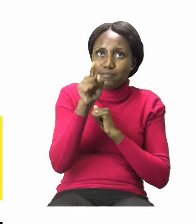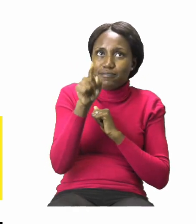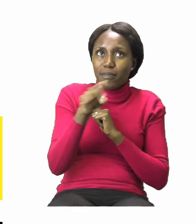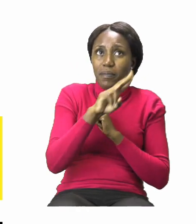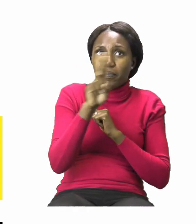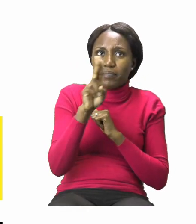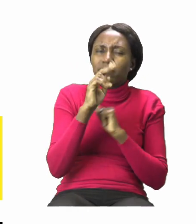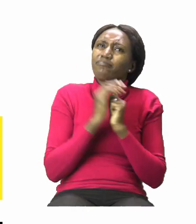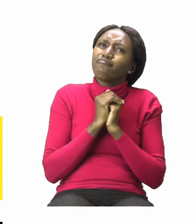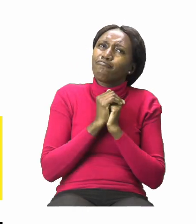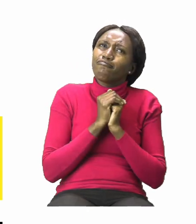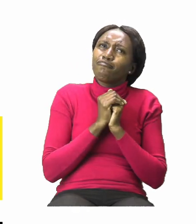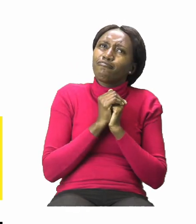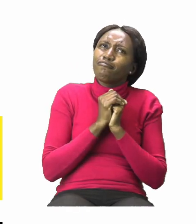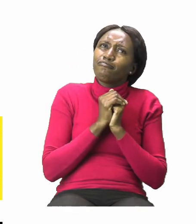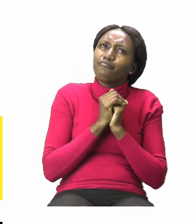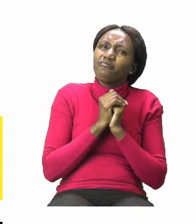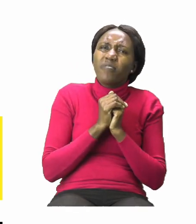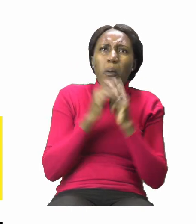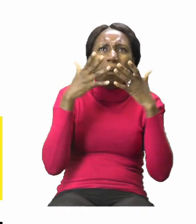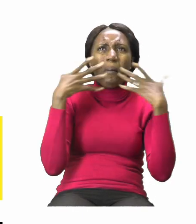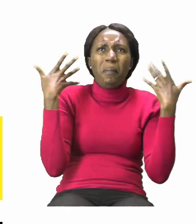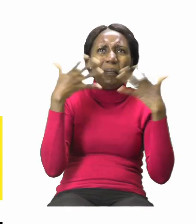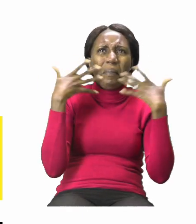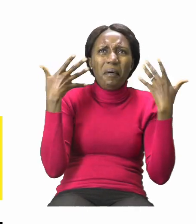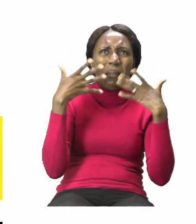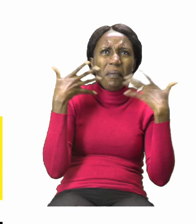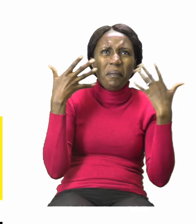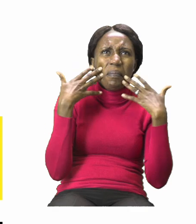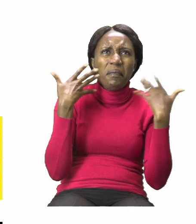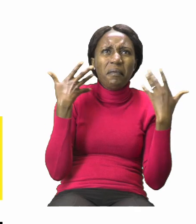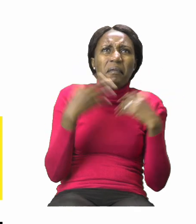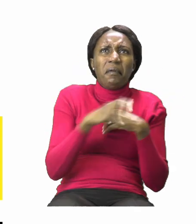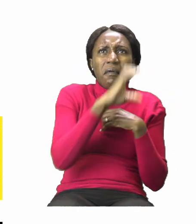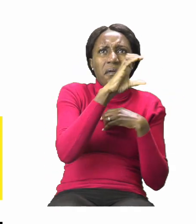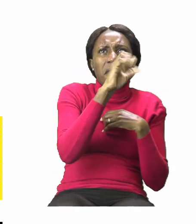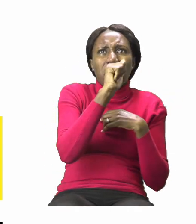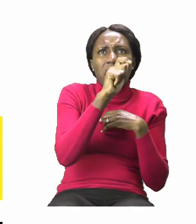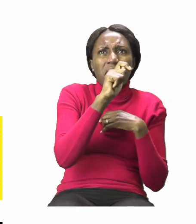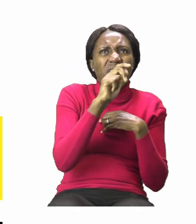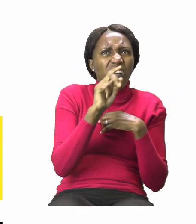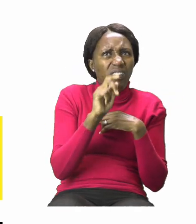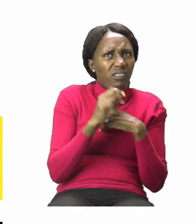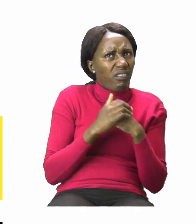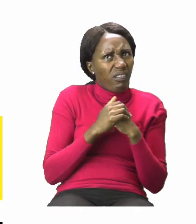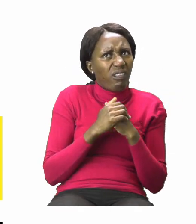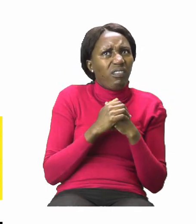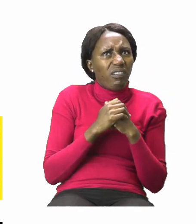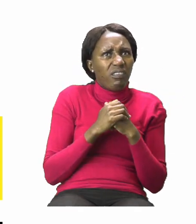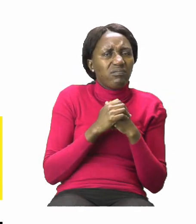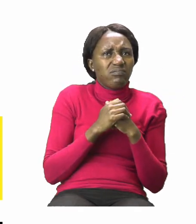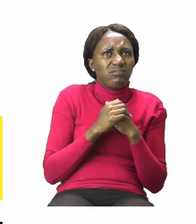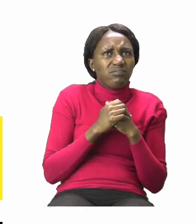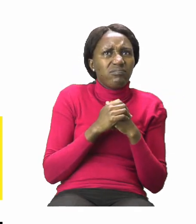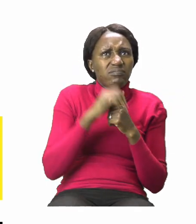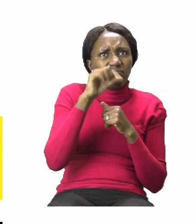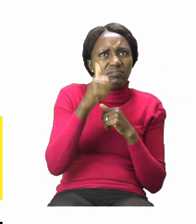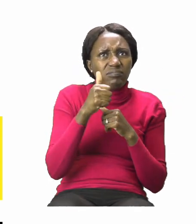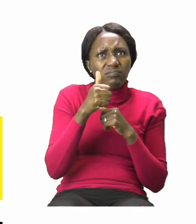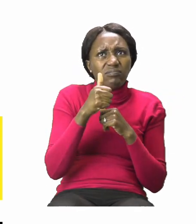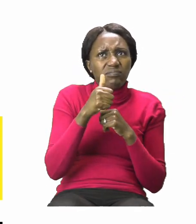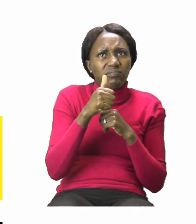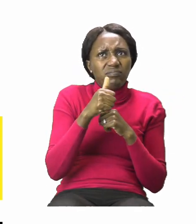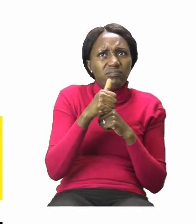The first one is a cat. Cat. The next one